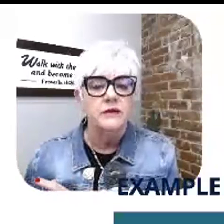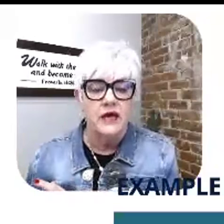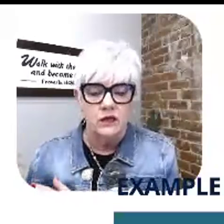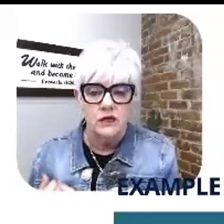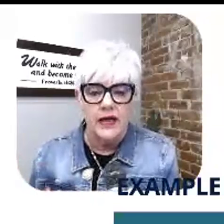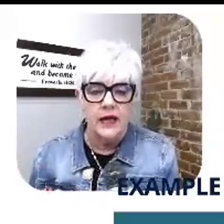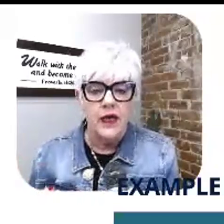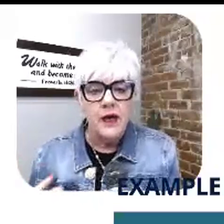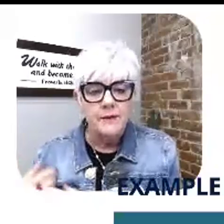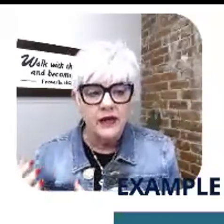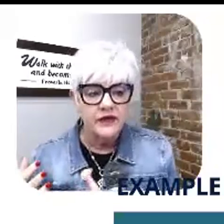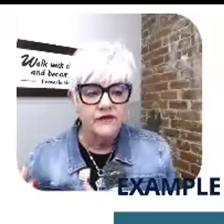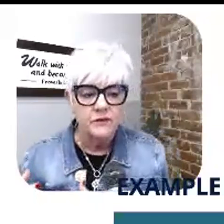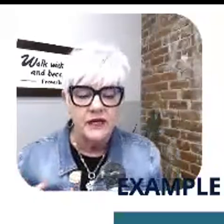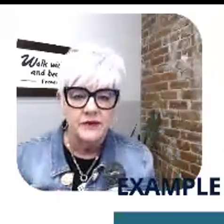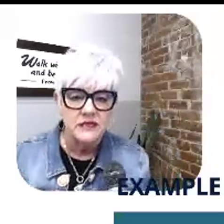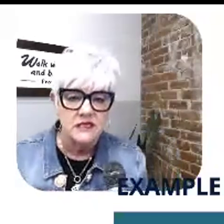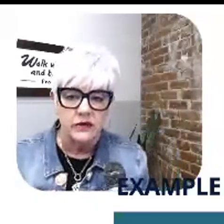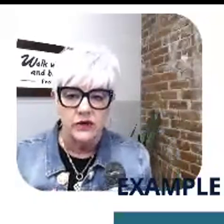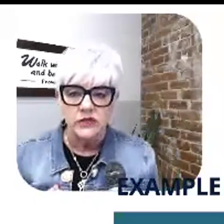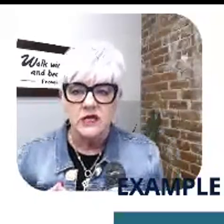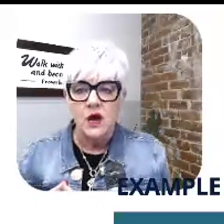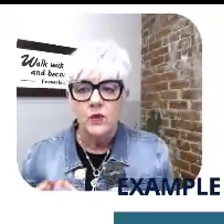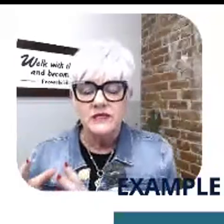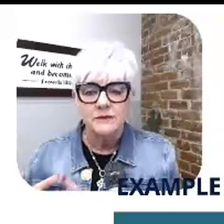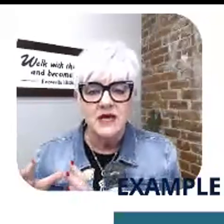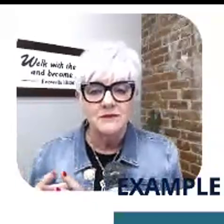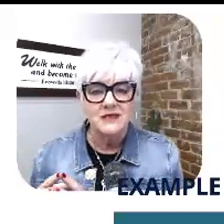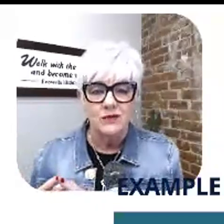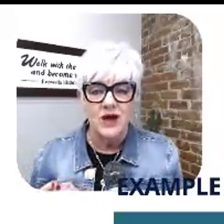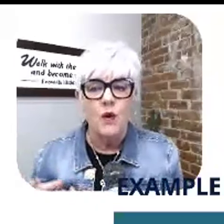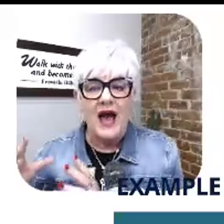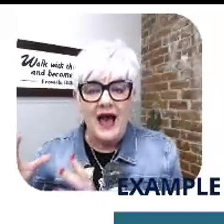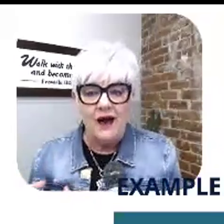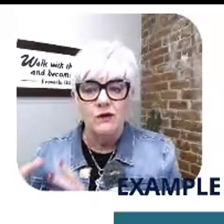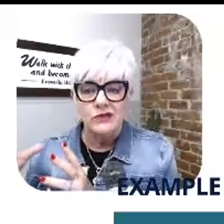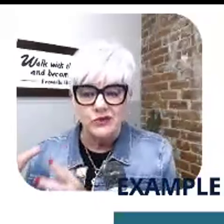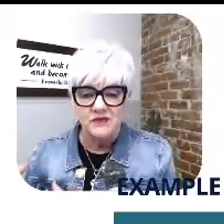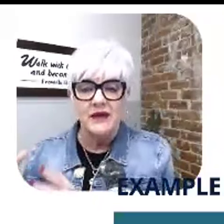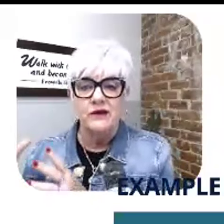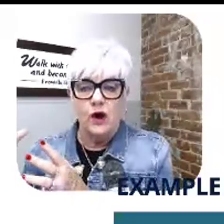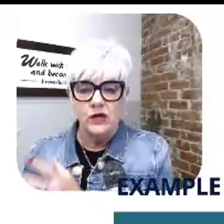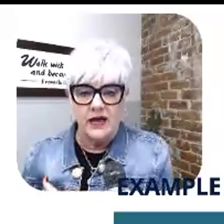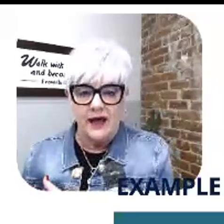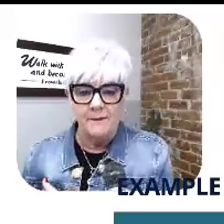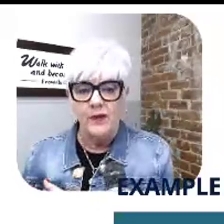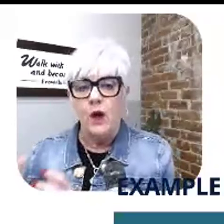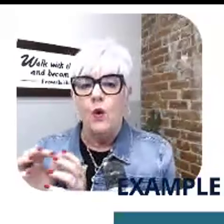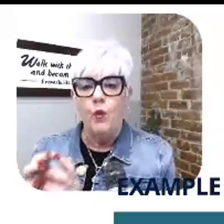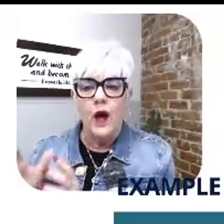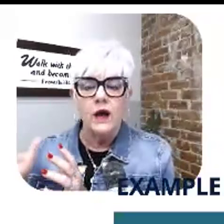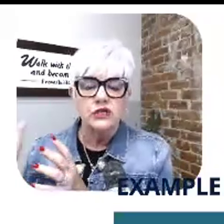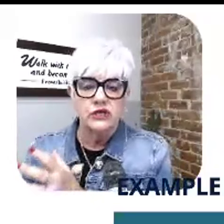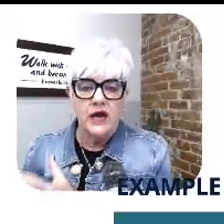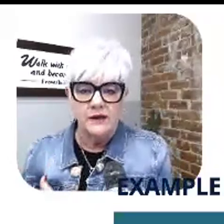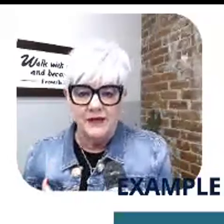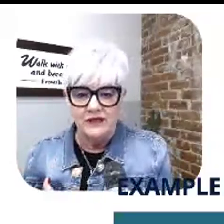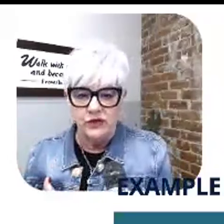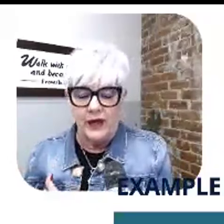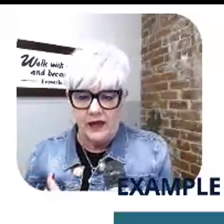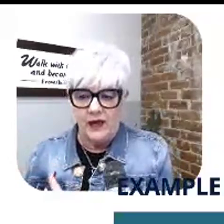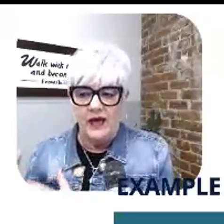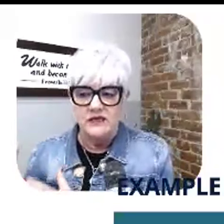what would that look like? But I think for many business owners, we sometimes don't know how to spend our time. What should I